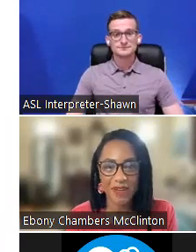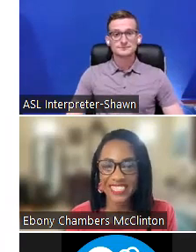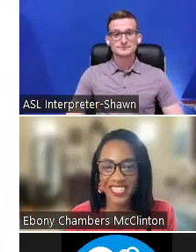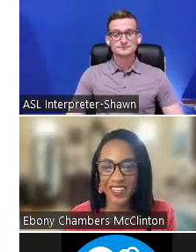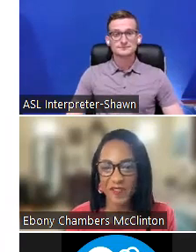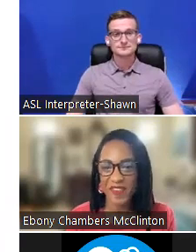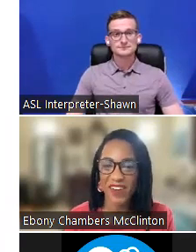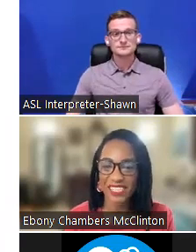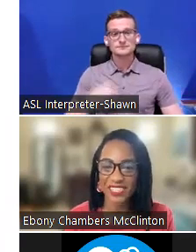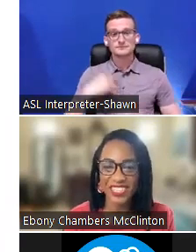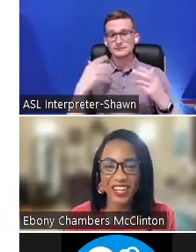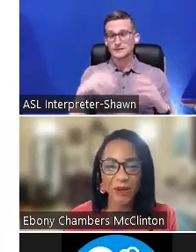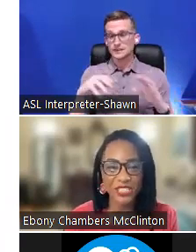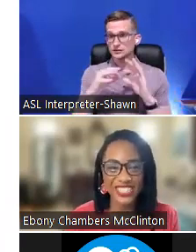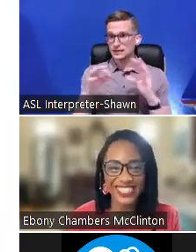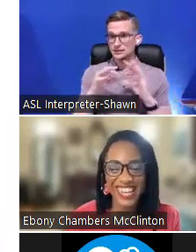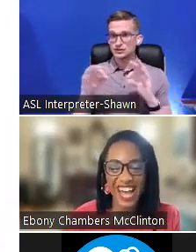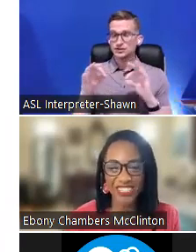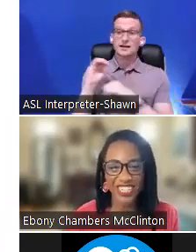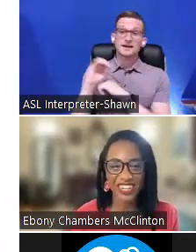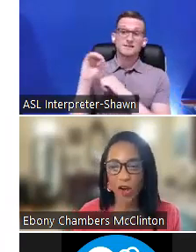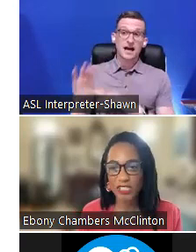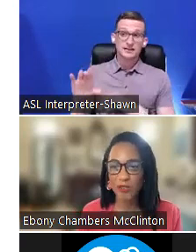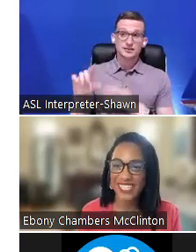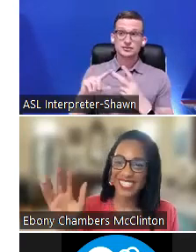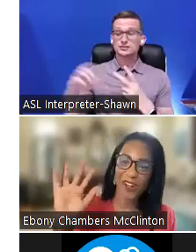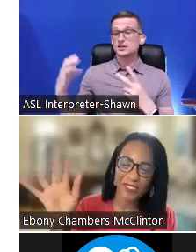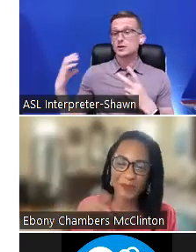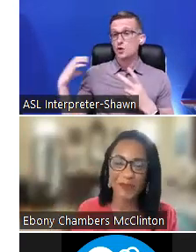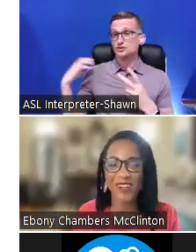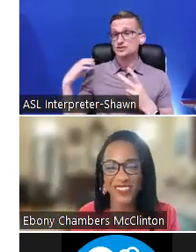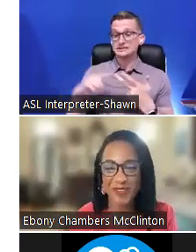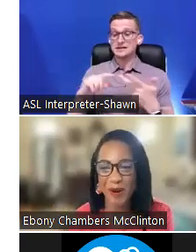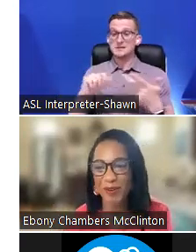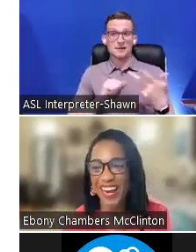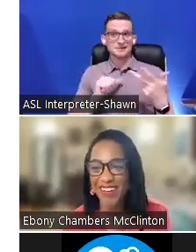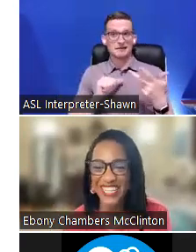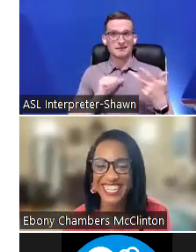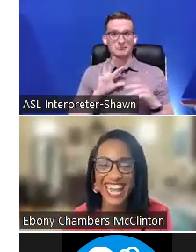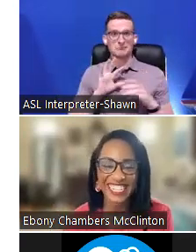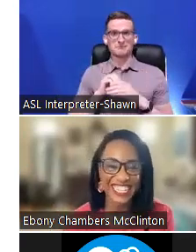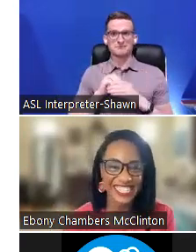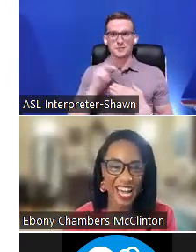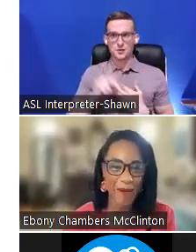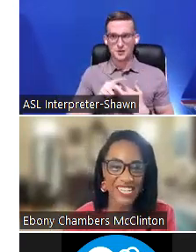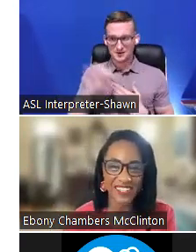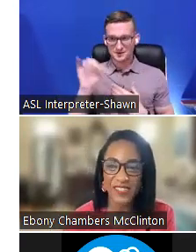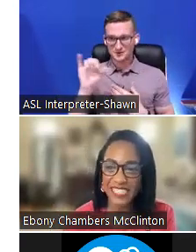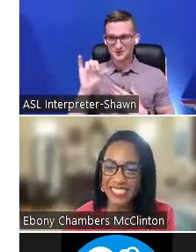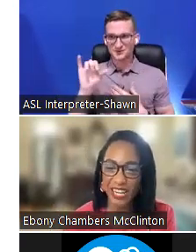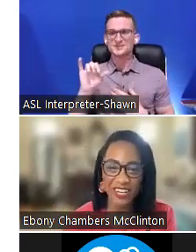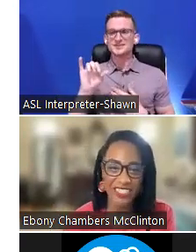I mentioned the advisors and the coaches. I'll share also myself as a part of the program and just as